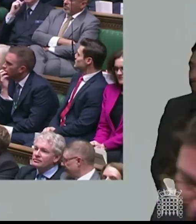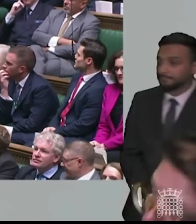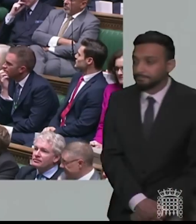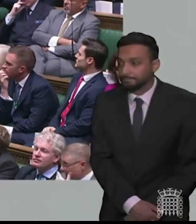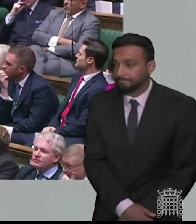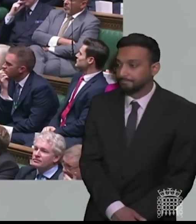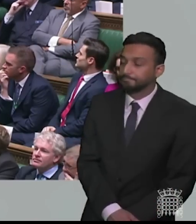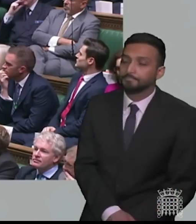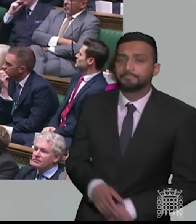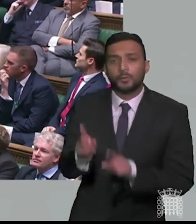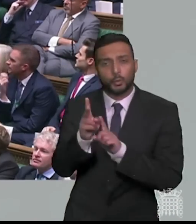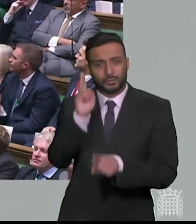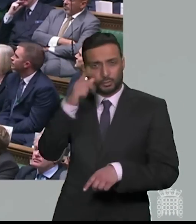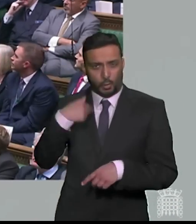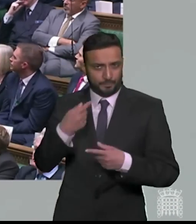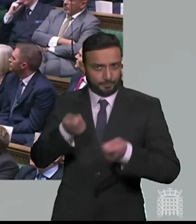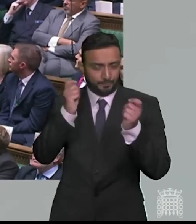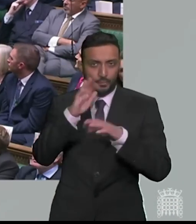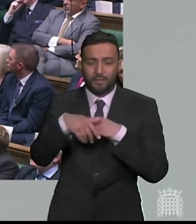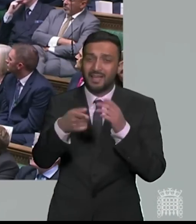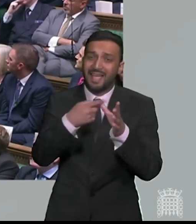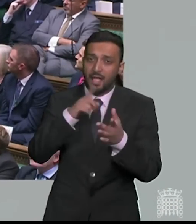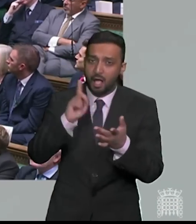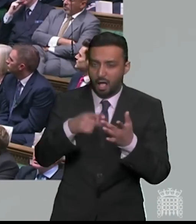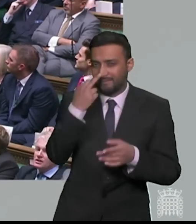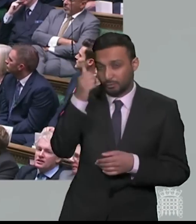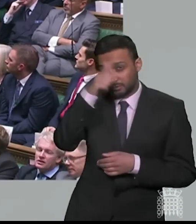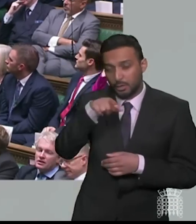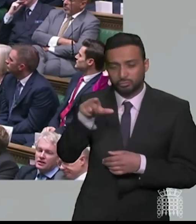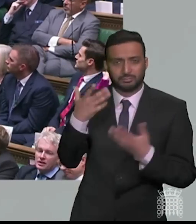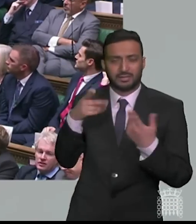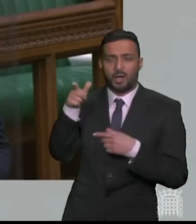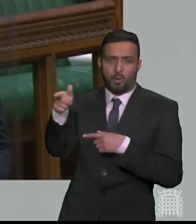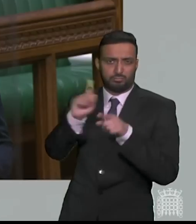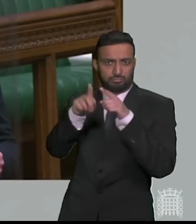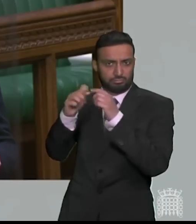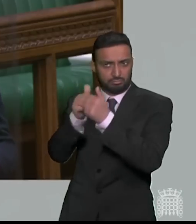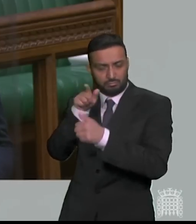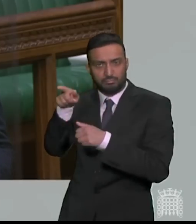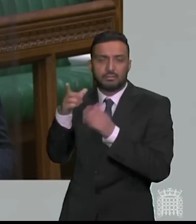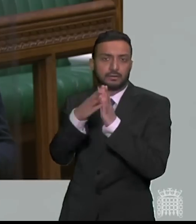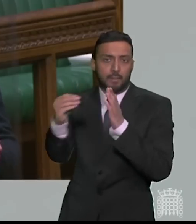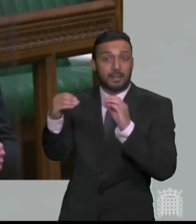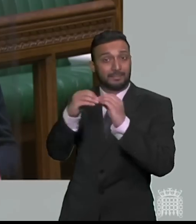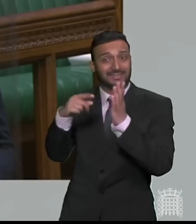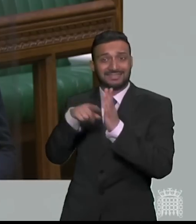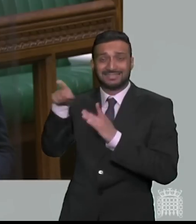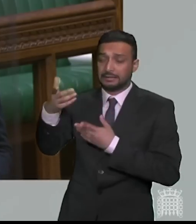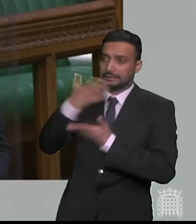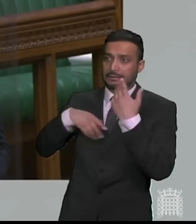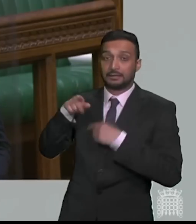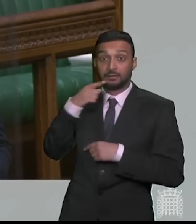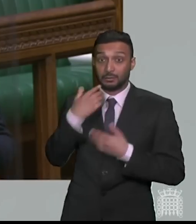Minister. Only since then, we've seen announcements from firms such as BT that tens of thousands of jobs are likely to be lost to this